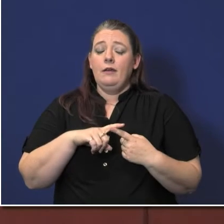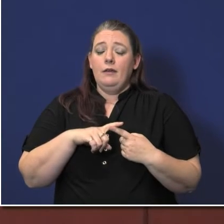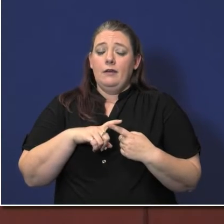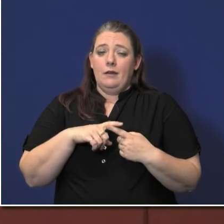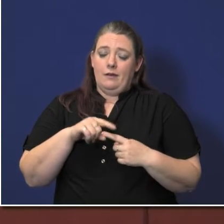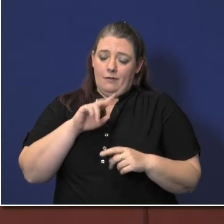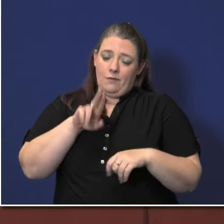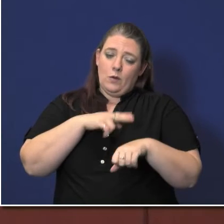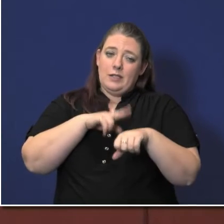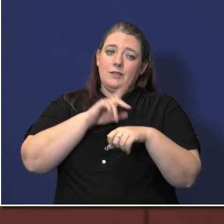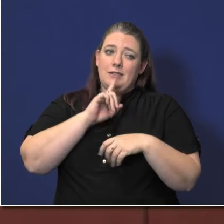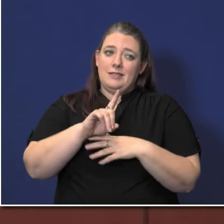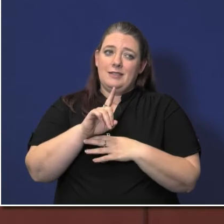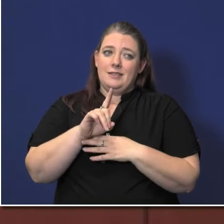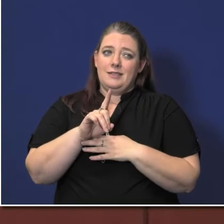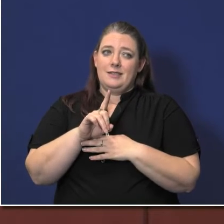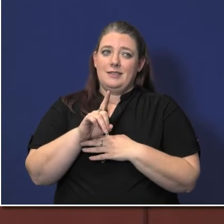was